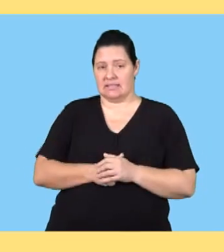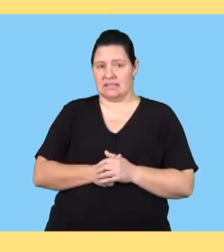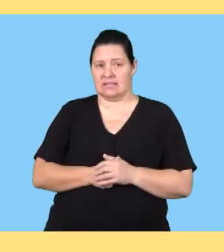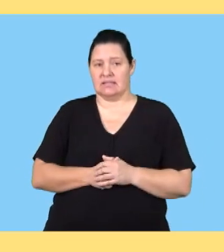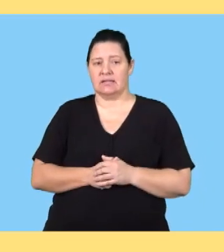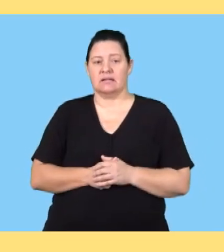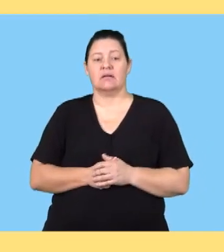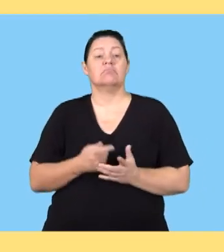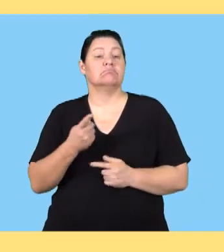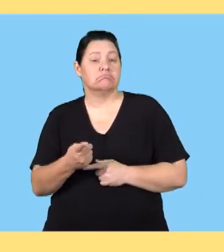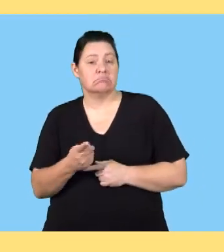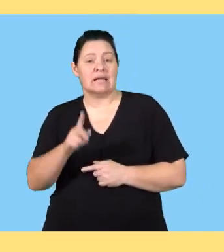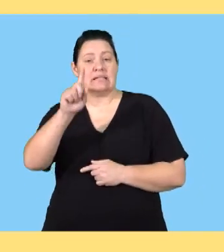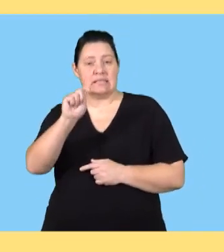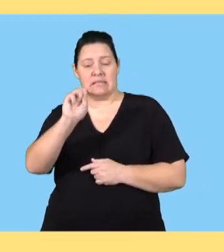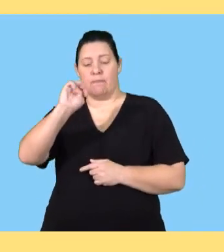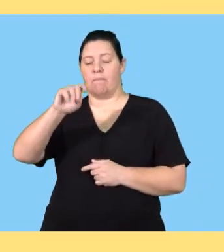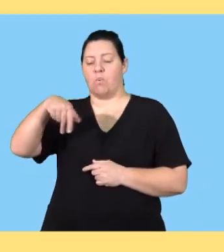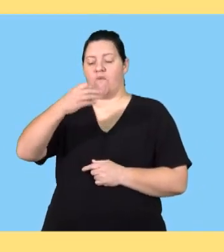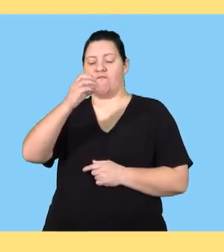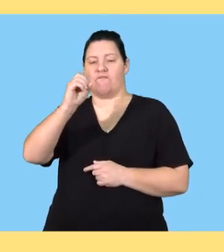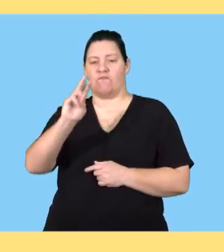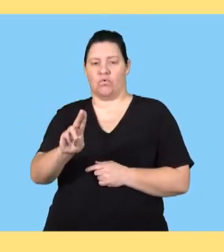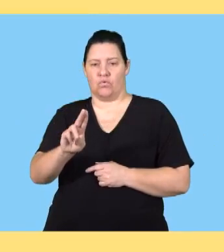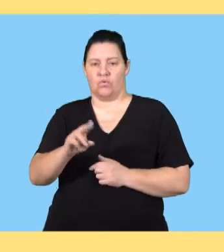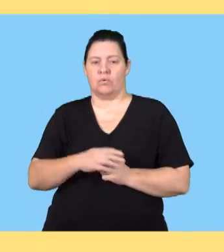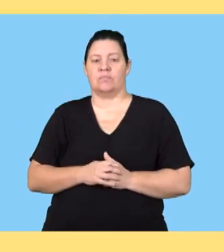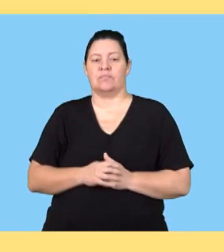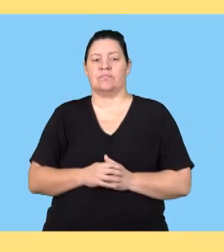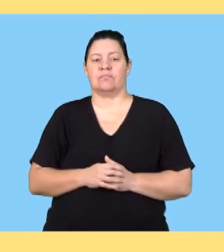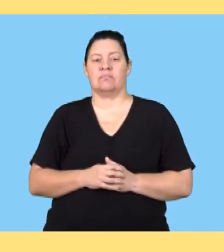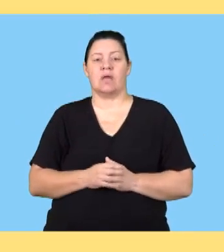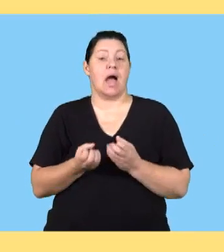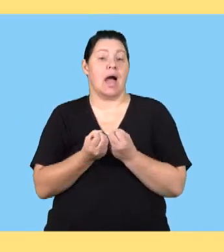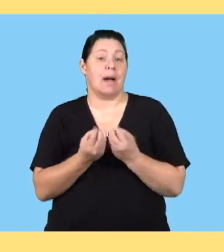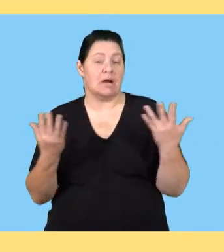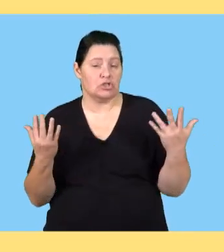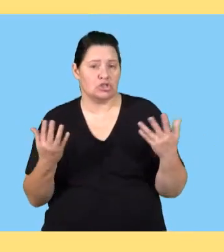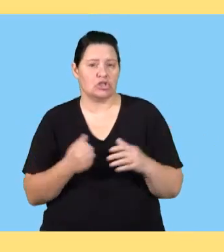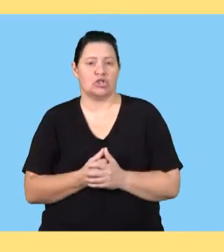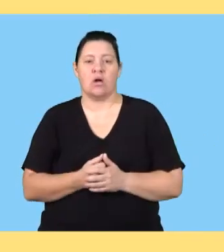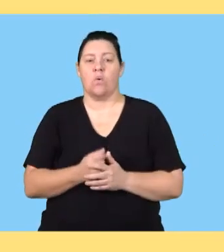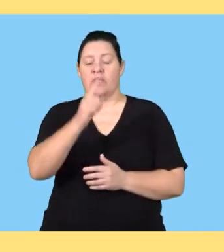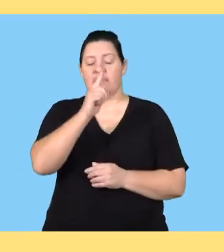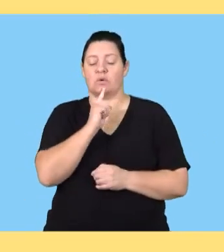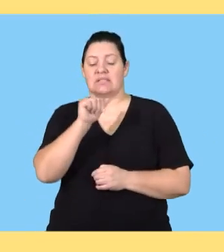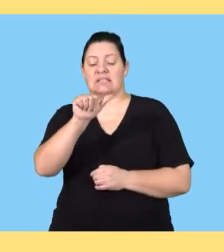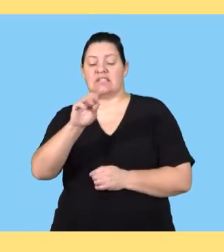Okay, T. Mpofu. Yes, T. Mpofu. And then, how much do I